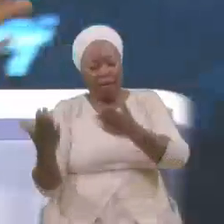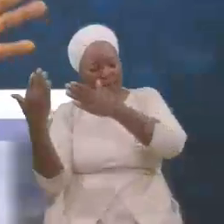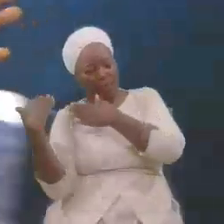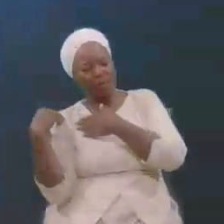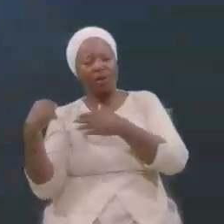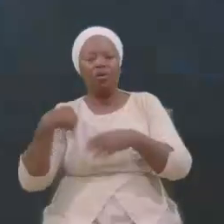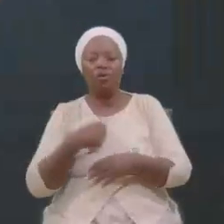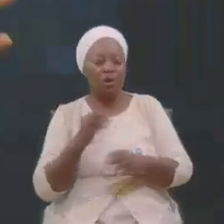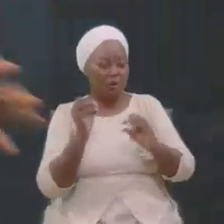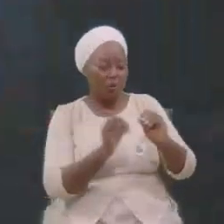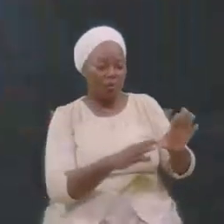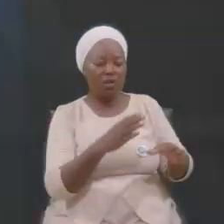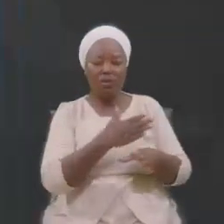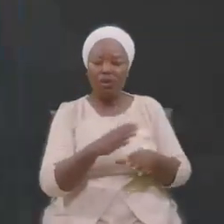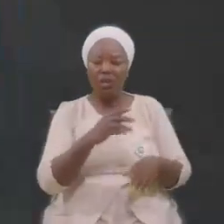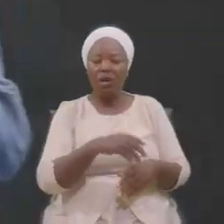all, not some,